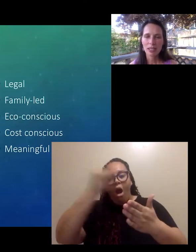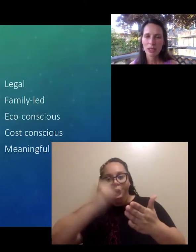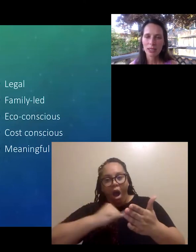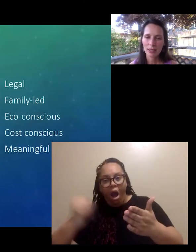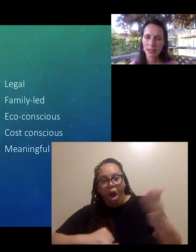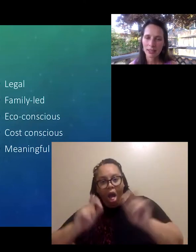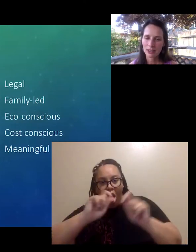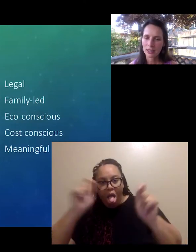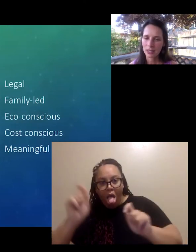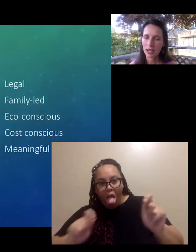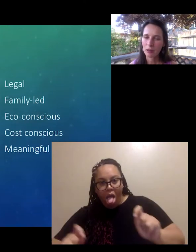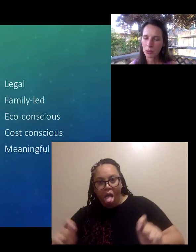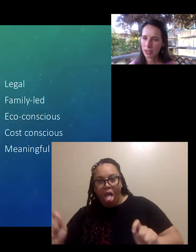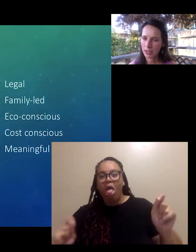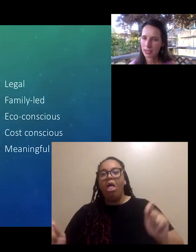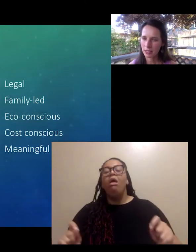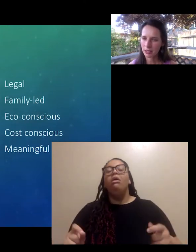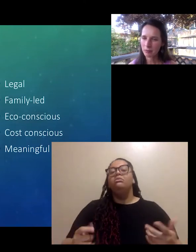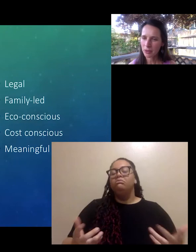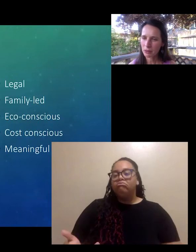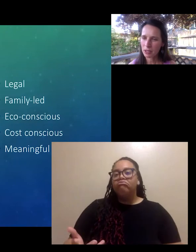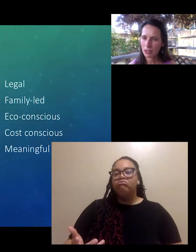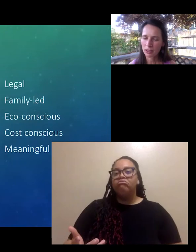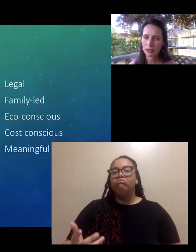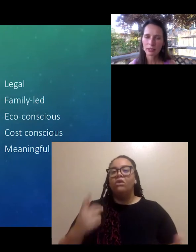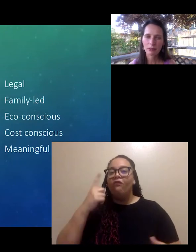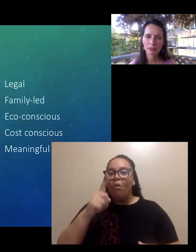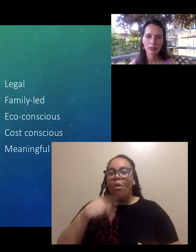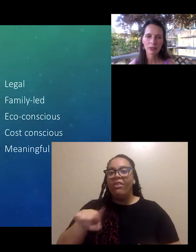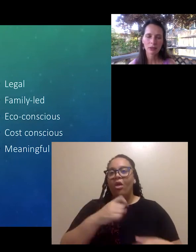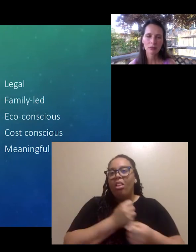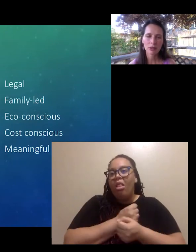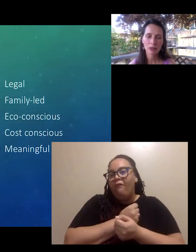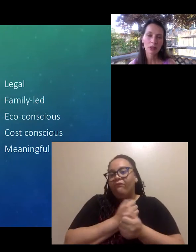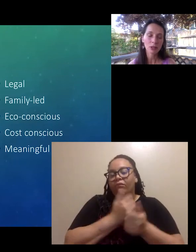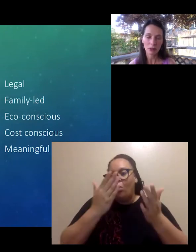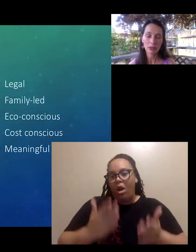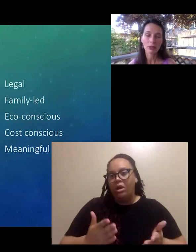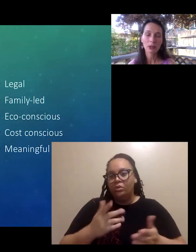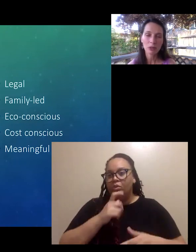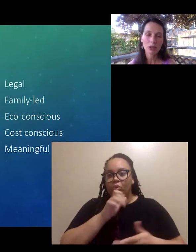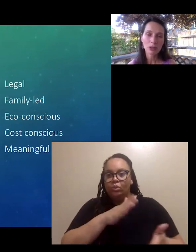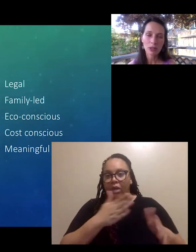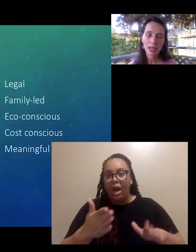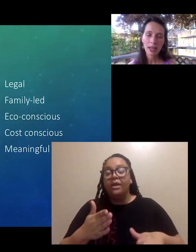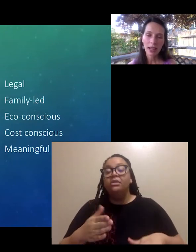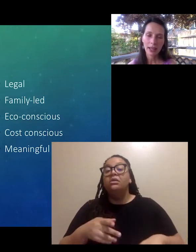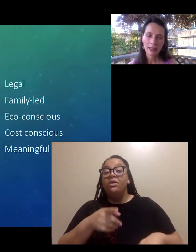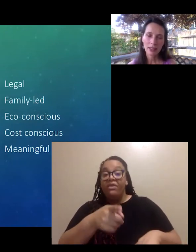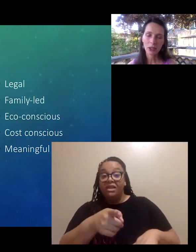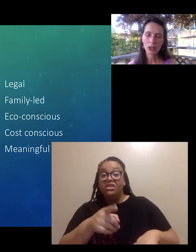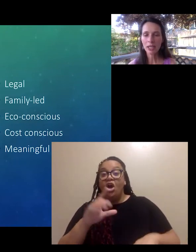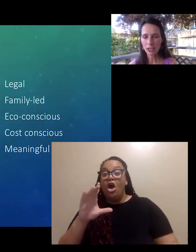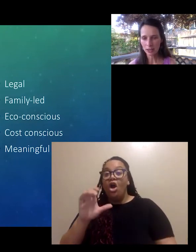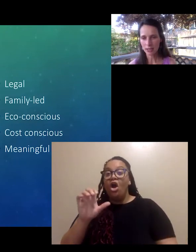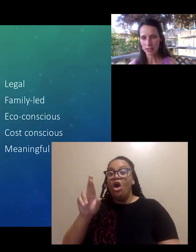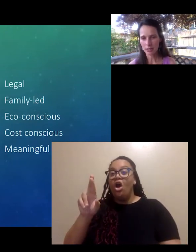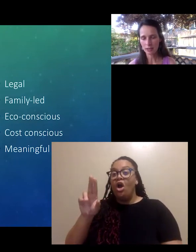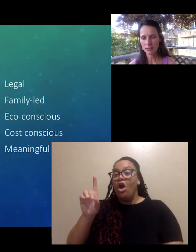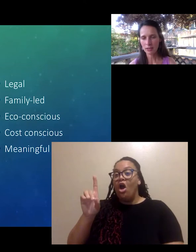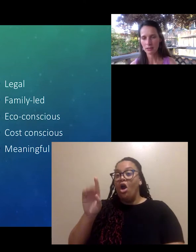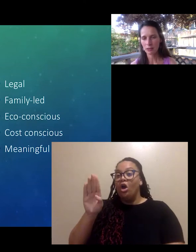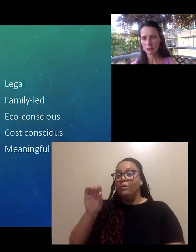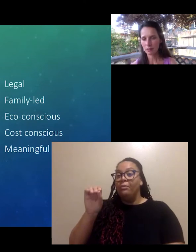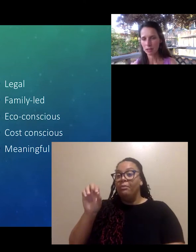this happens to be actually a cardboard container, which a lot of funeral homes, well, it's what funeral homes use as their cremation